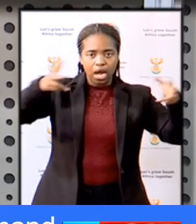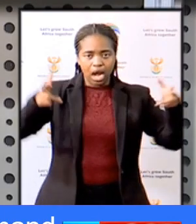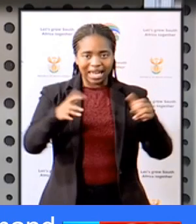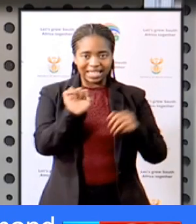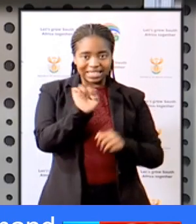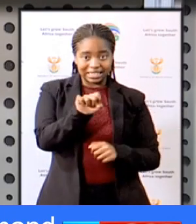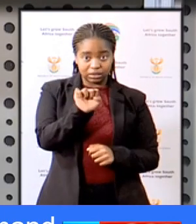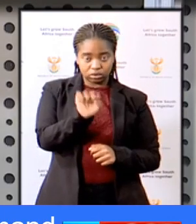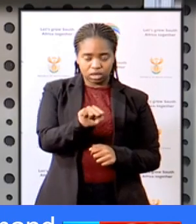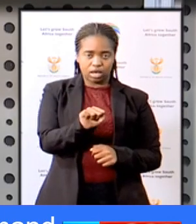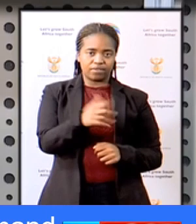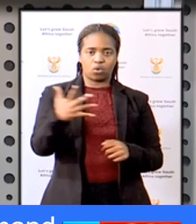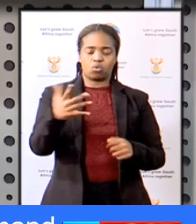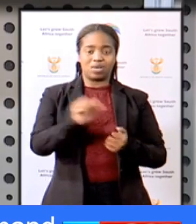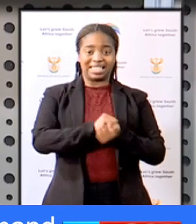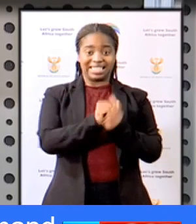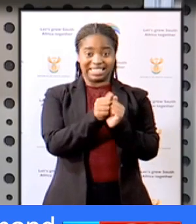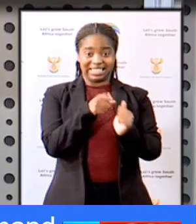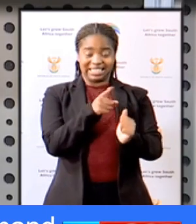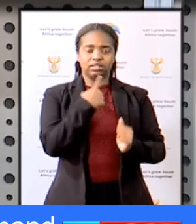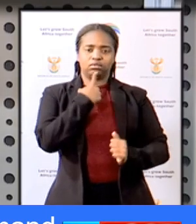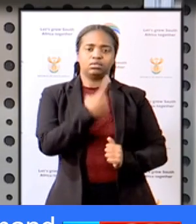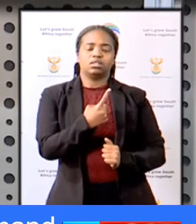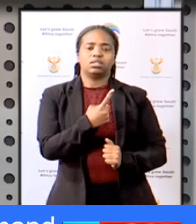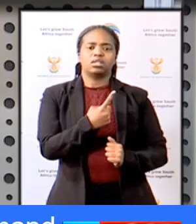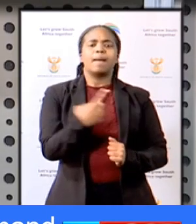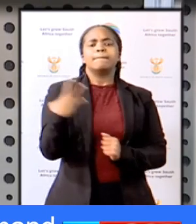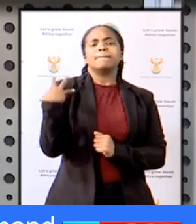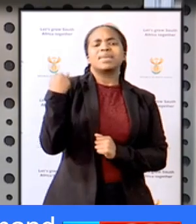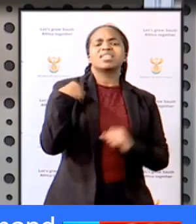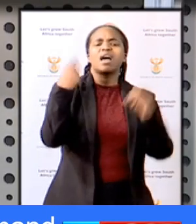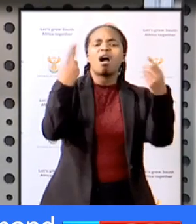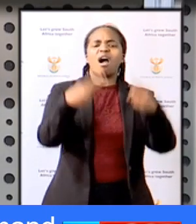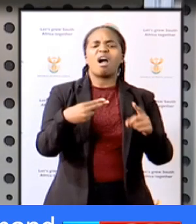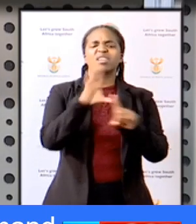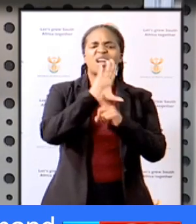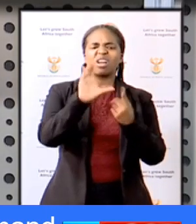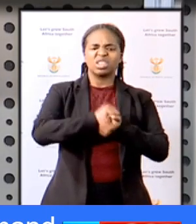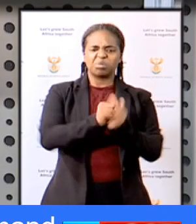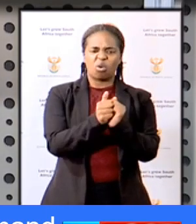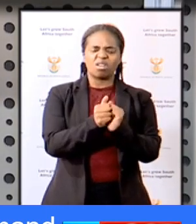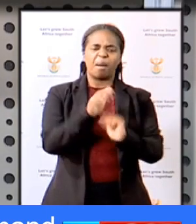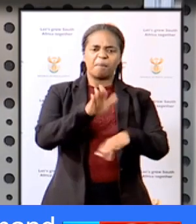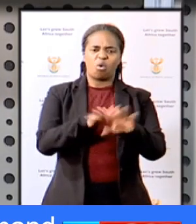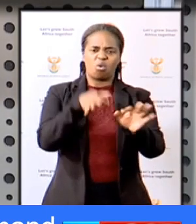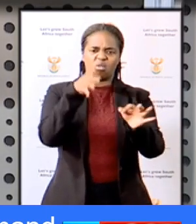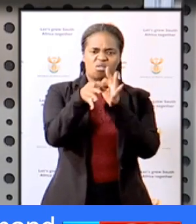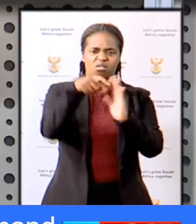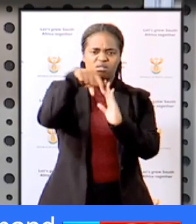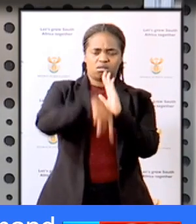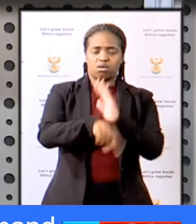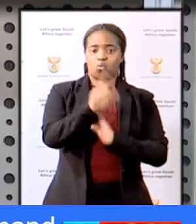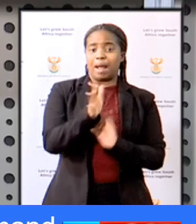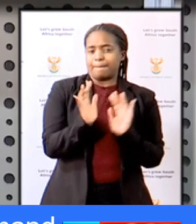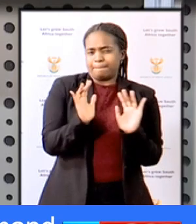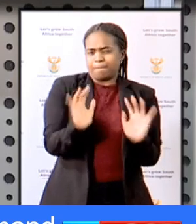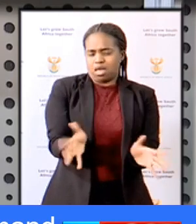cabinet member responsible for sports. And I think he will further elaborate on that. So these are the only